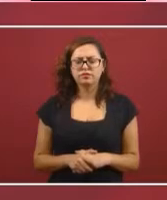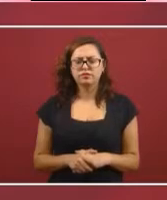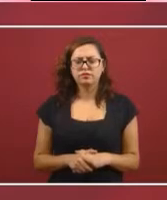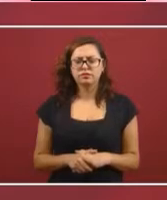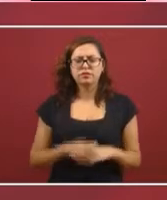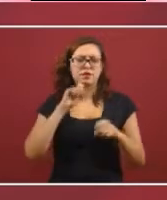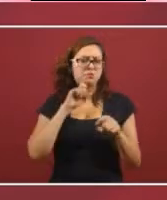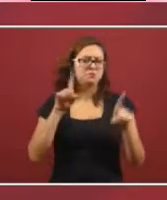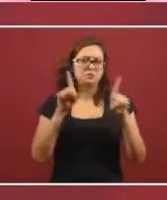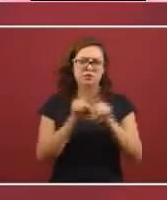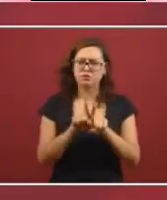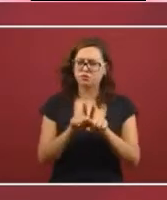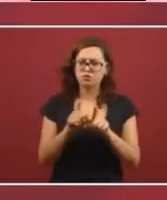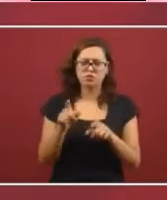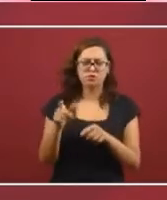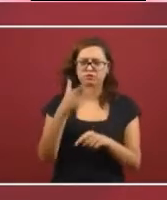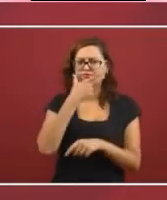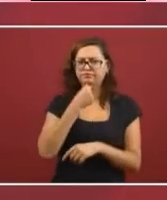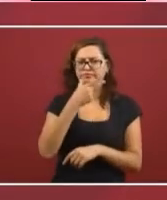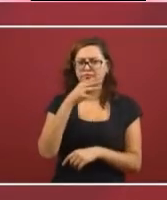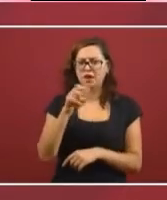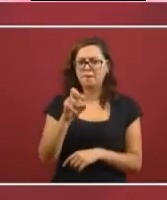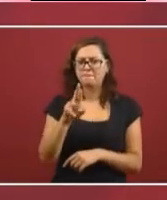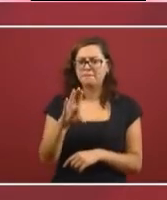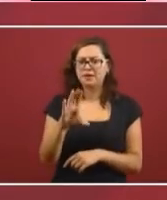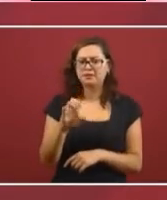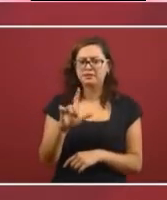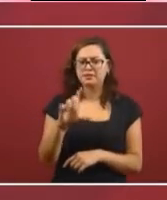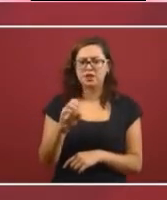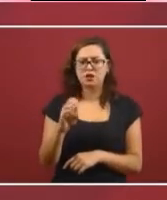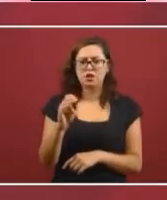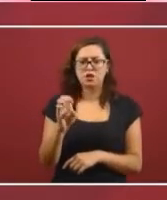with Marcelo Ebrard.